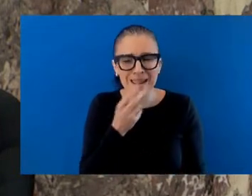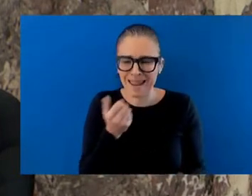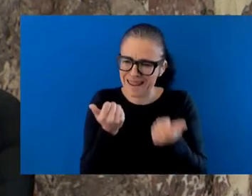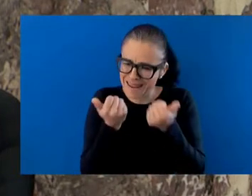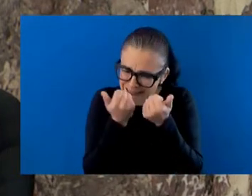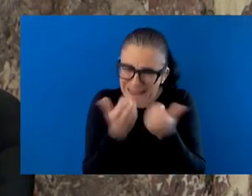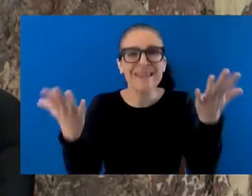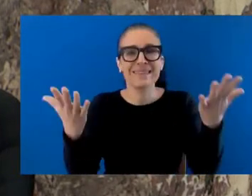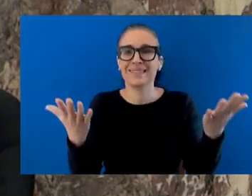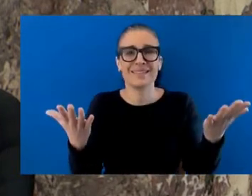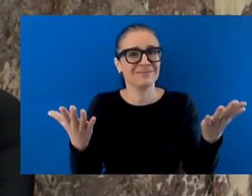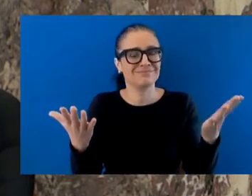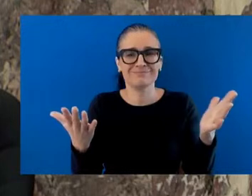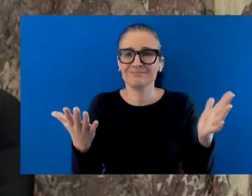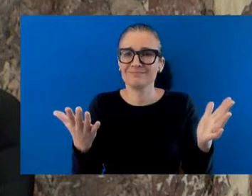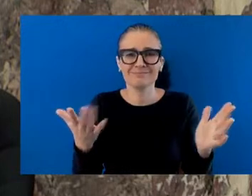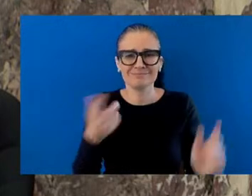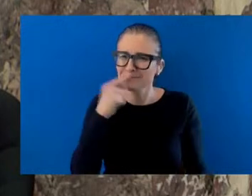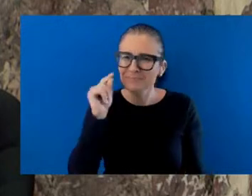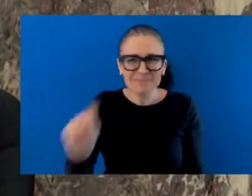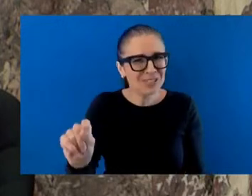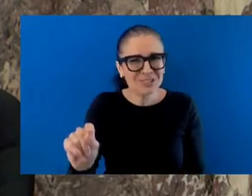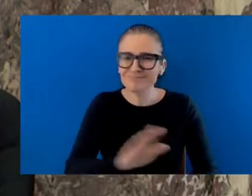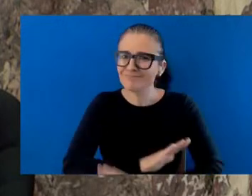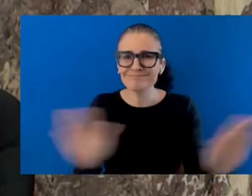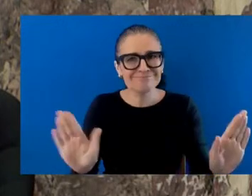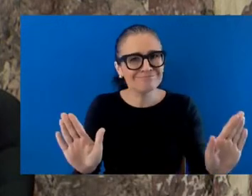explicit policies that say it's prohibited.